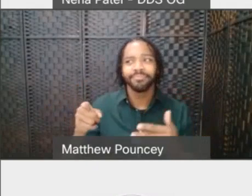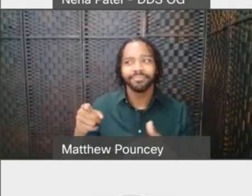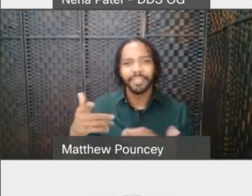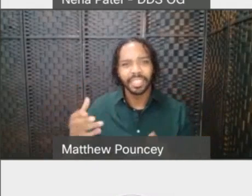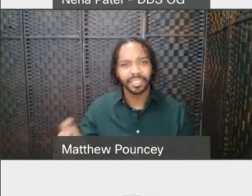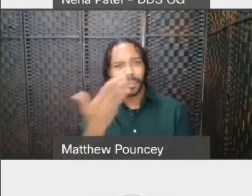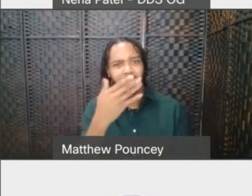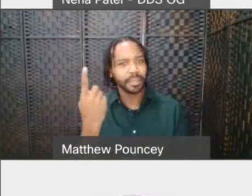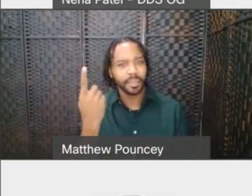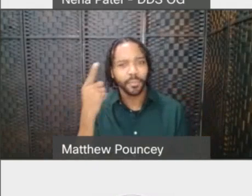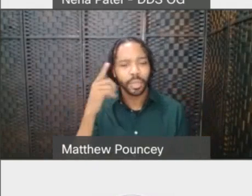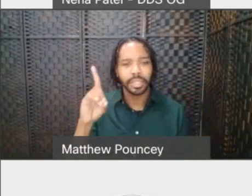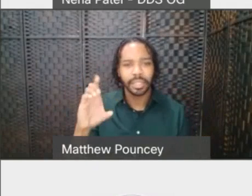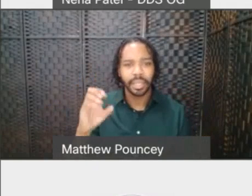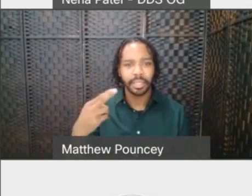Health.